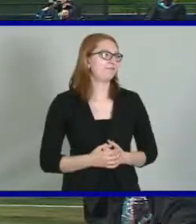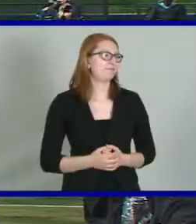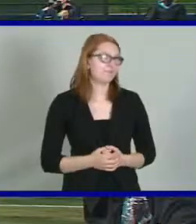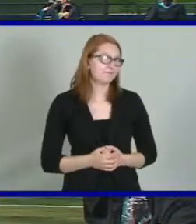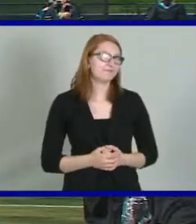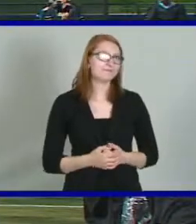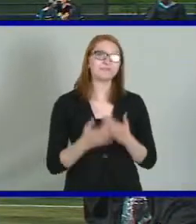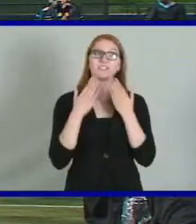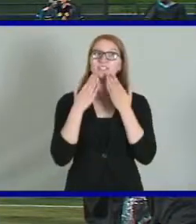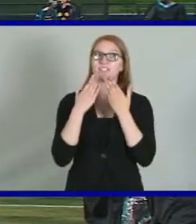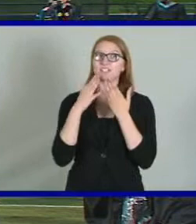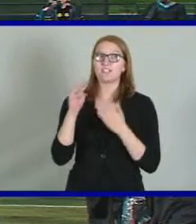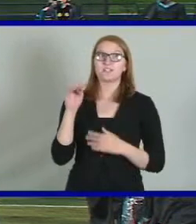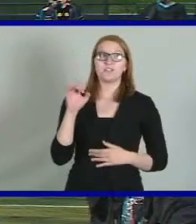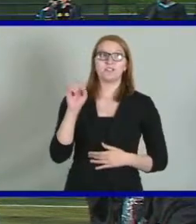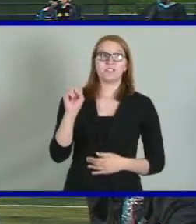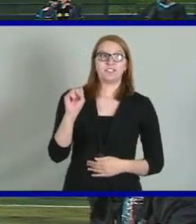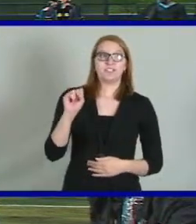Thank you, Mrs. DeMoss.